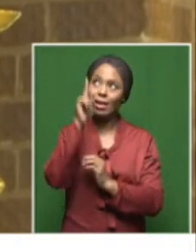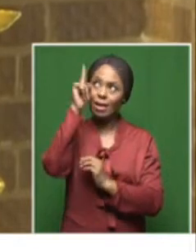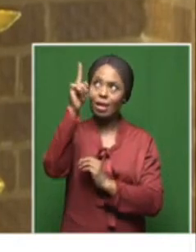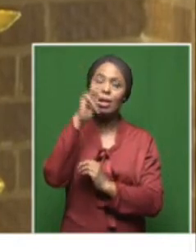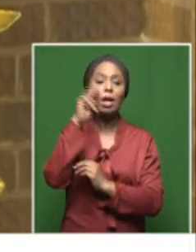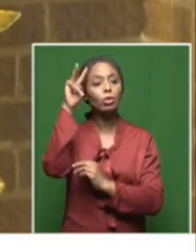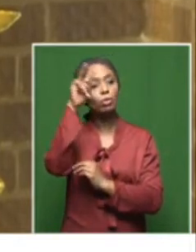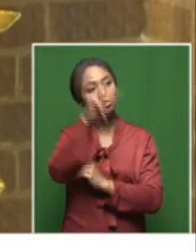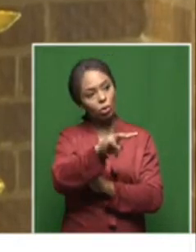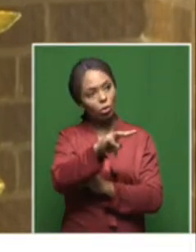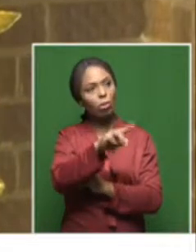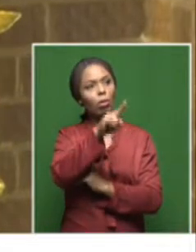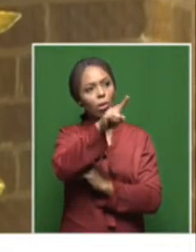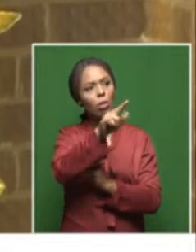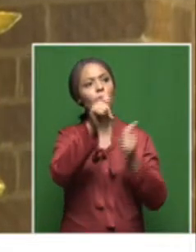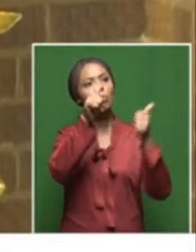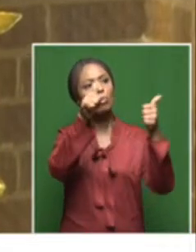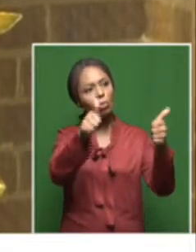all good.